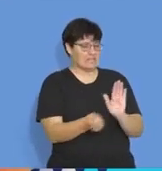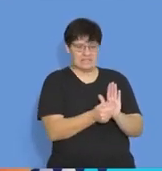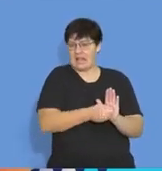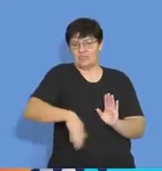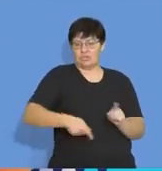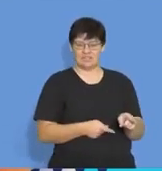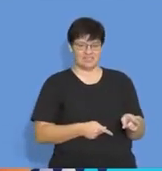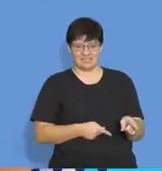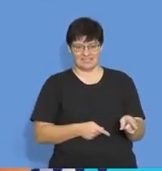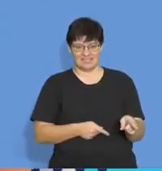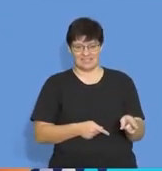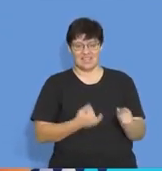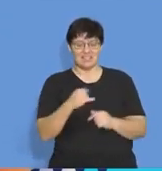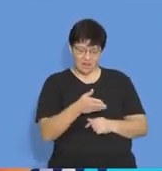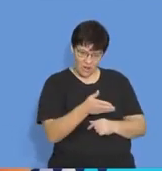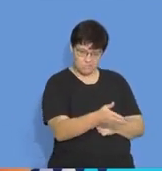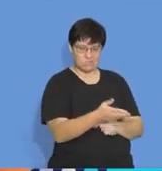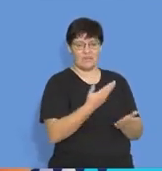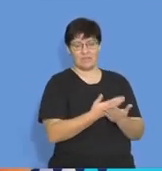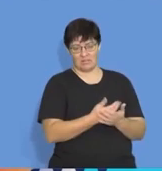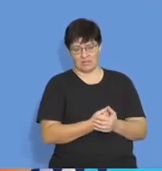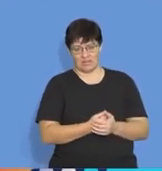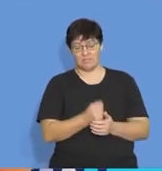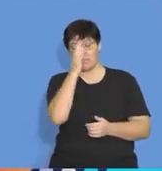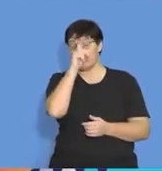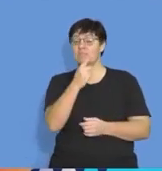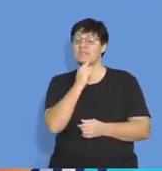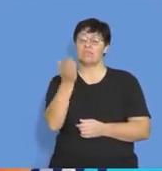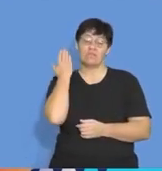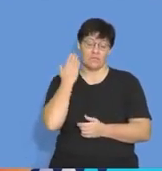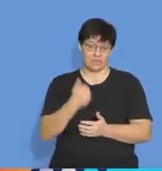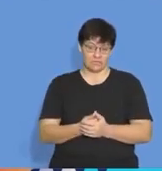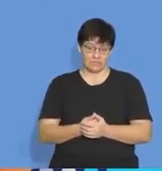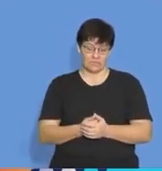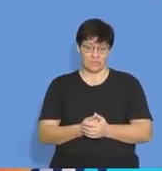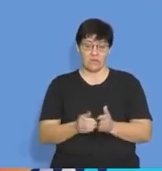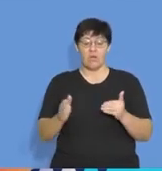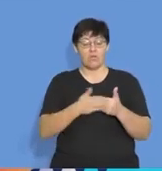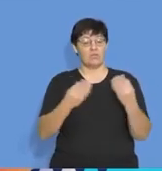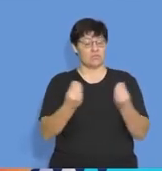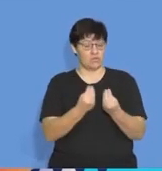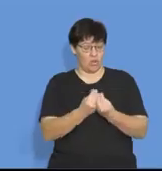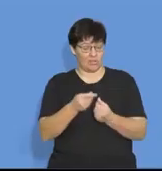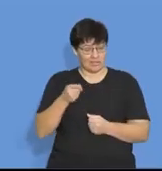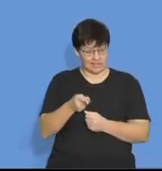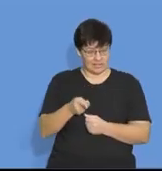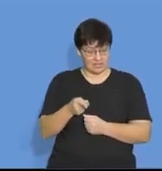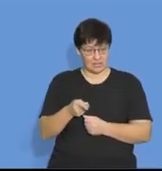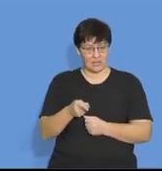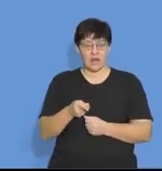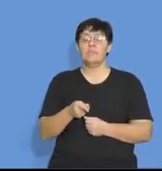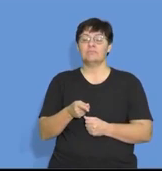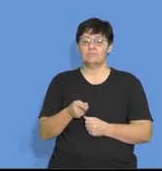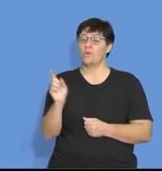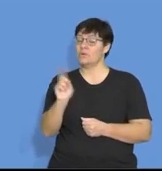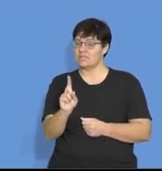goods. Those goods are still available. And remember what we said early on? Your closing stock of this year will become